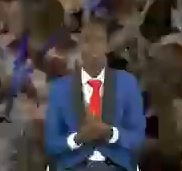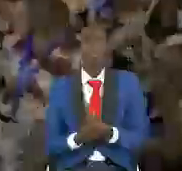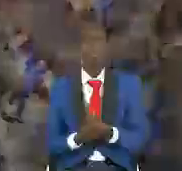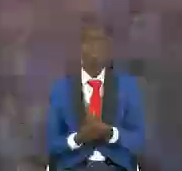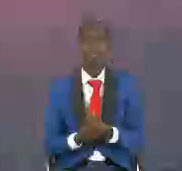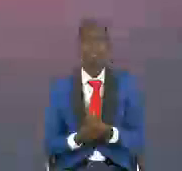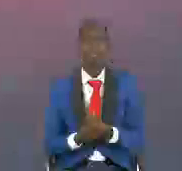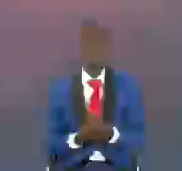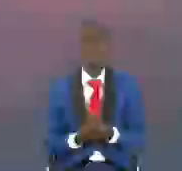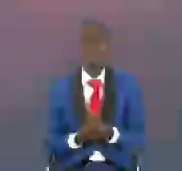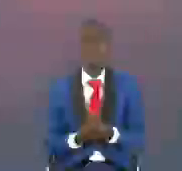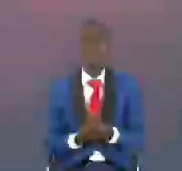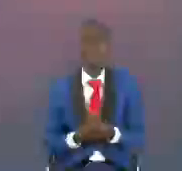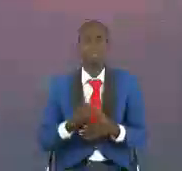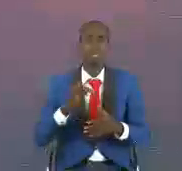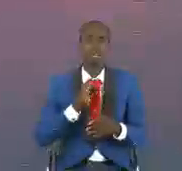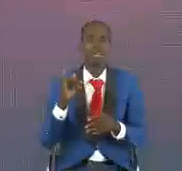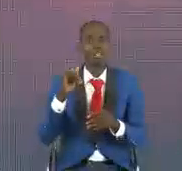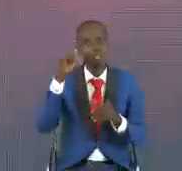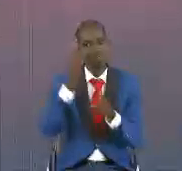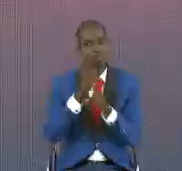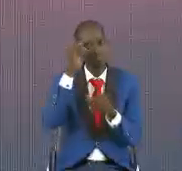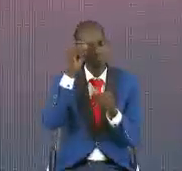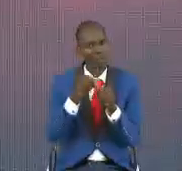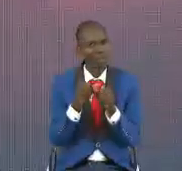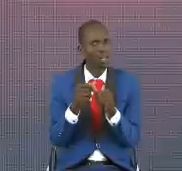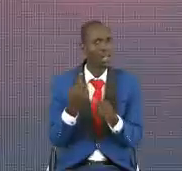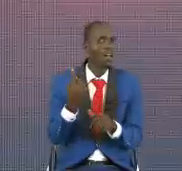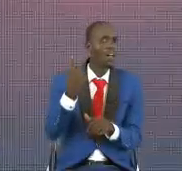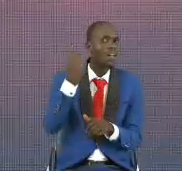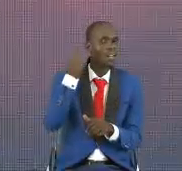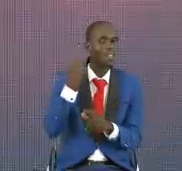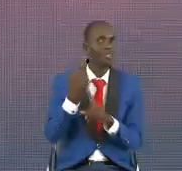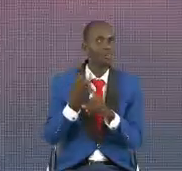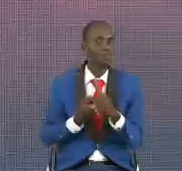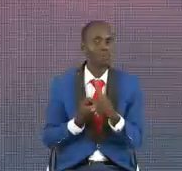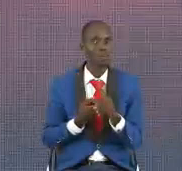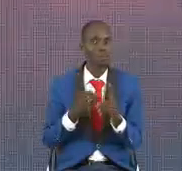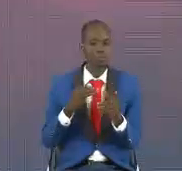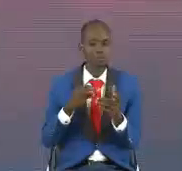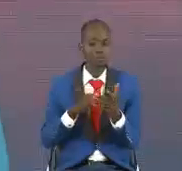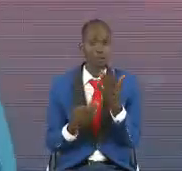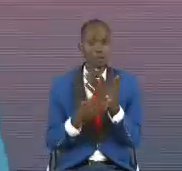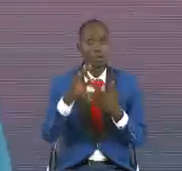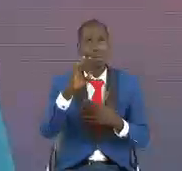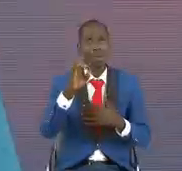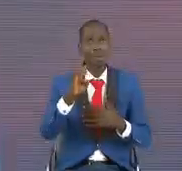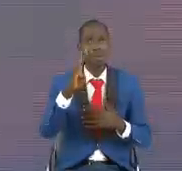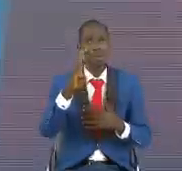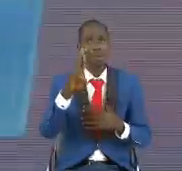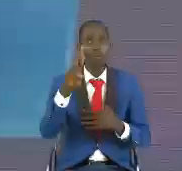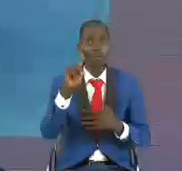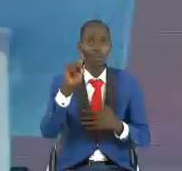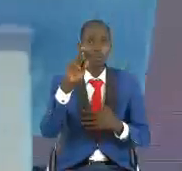Well, just you remember last month, February, we had the